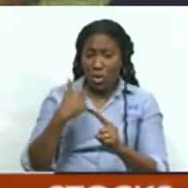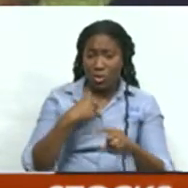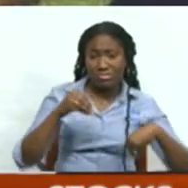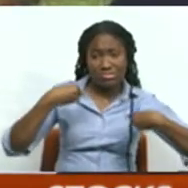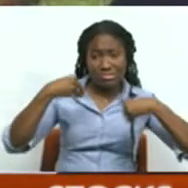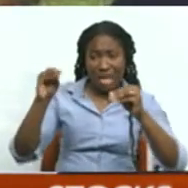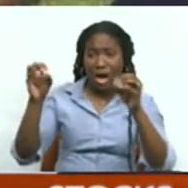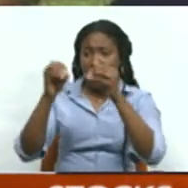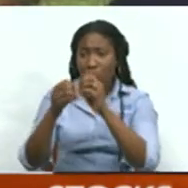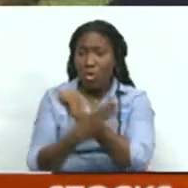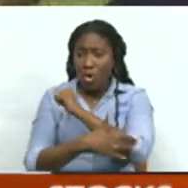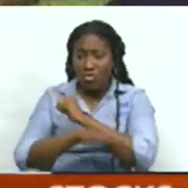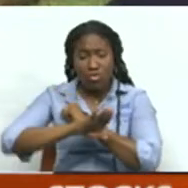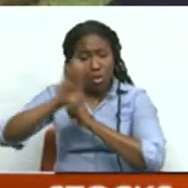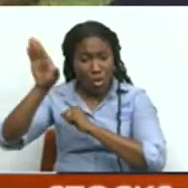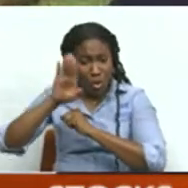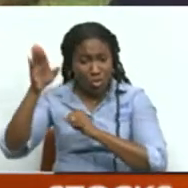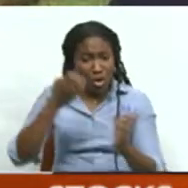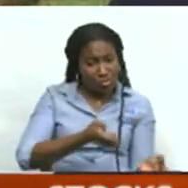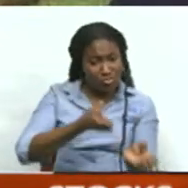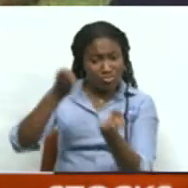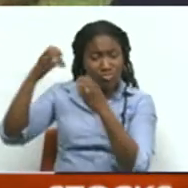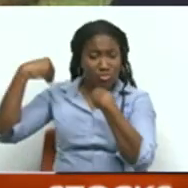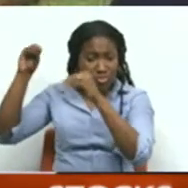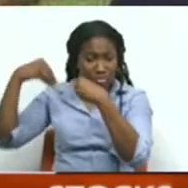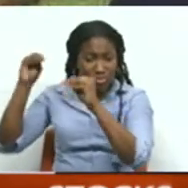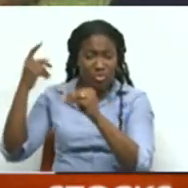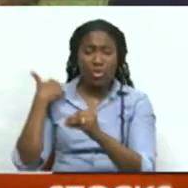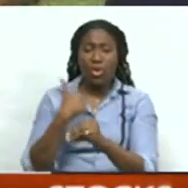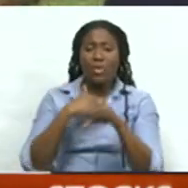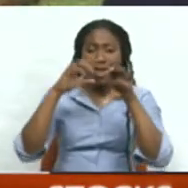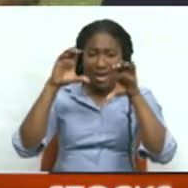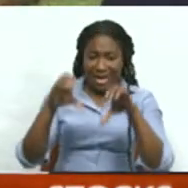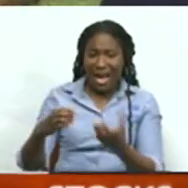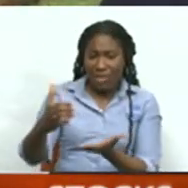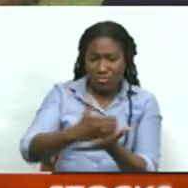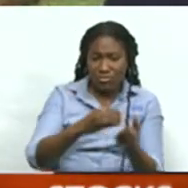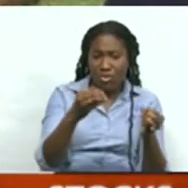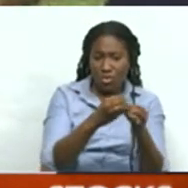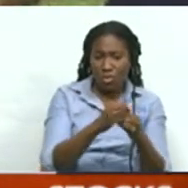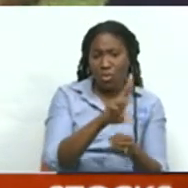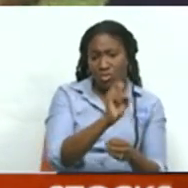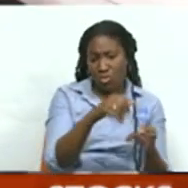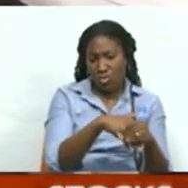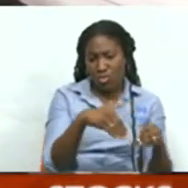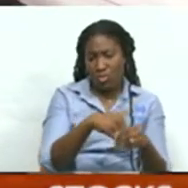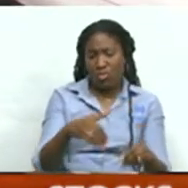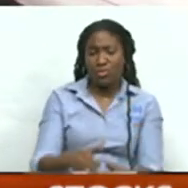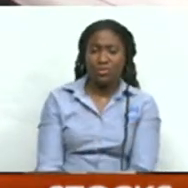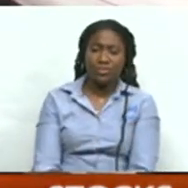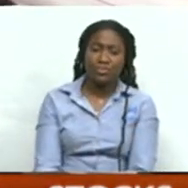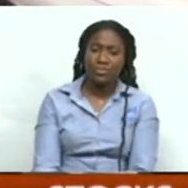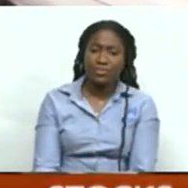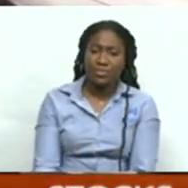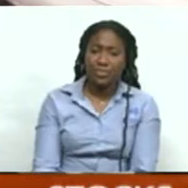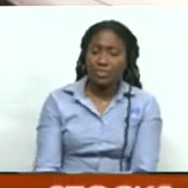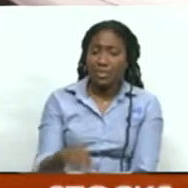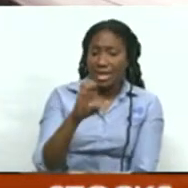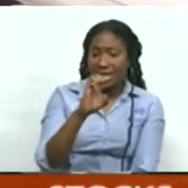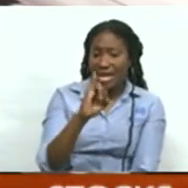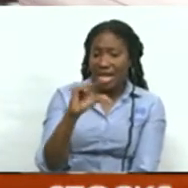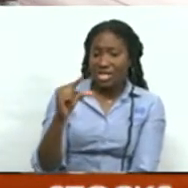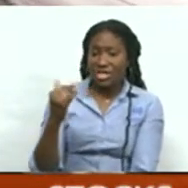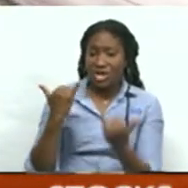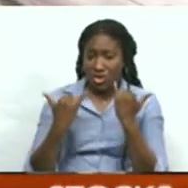towards mainly the export territories, we can become a net earner of foreign exchange. EIG currently manages